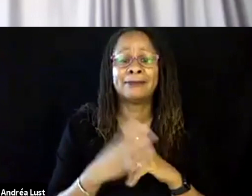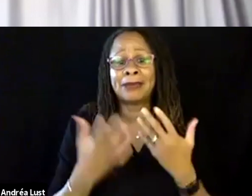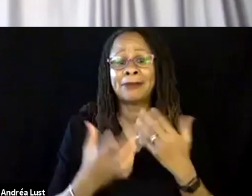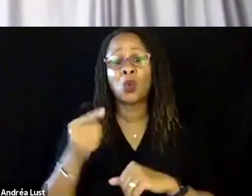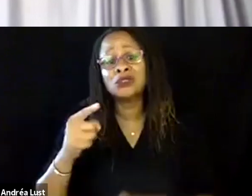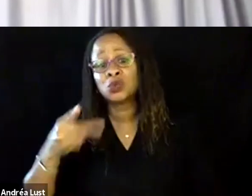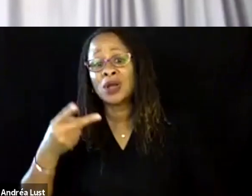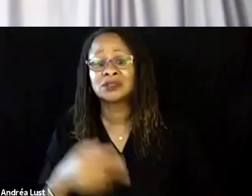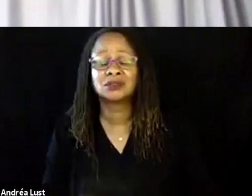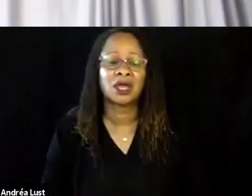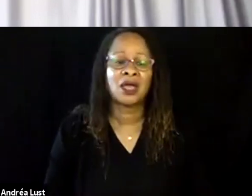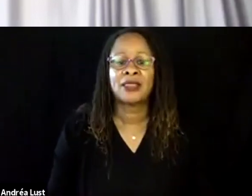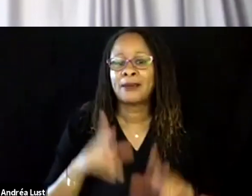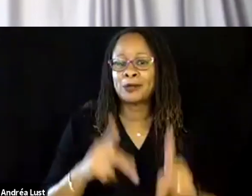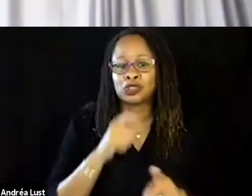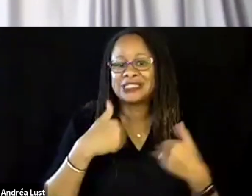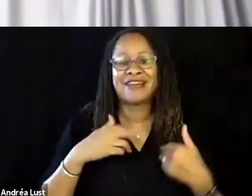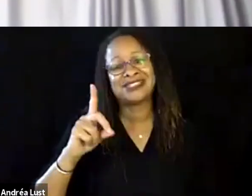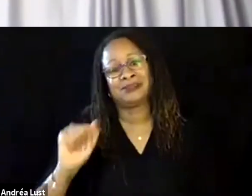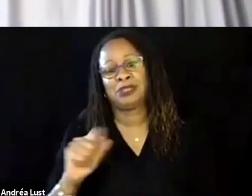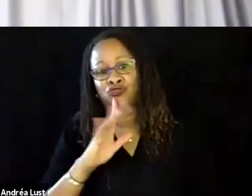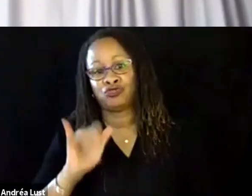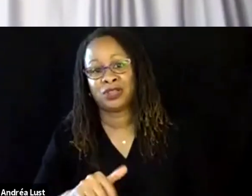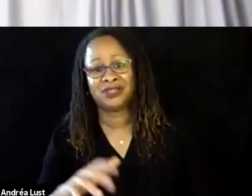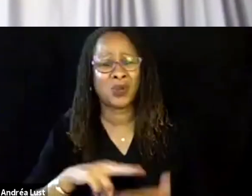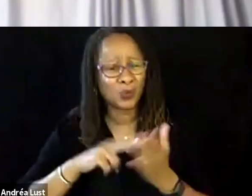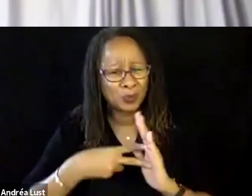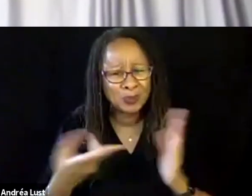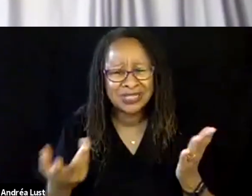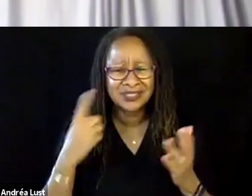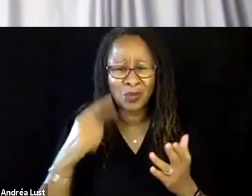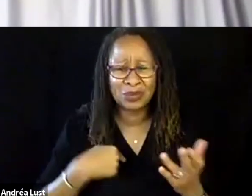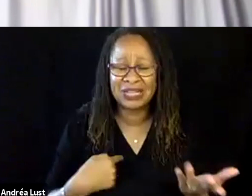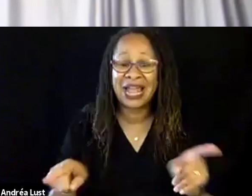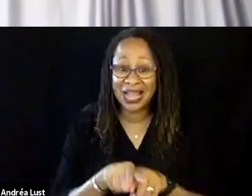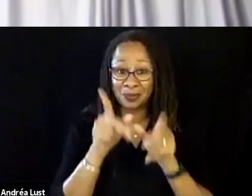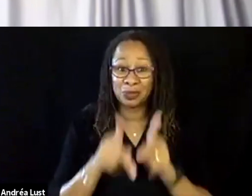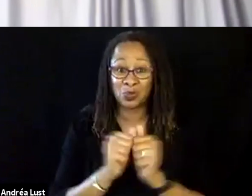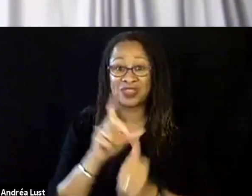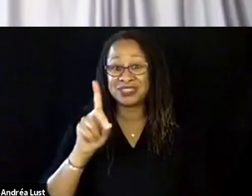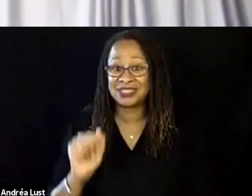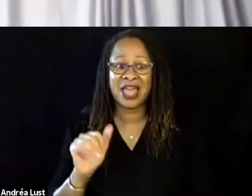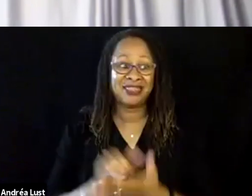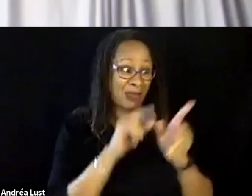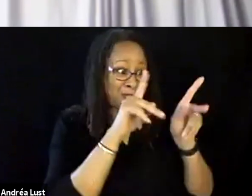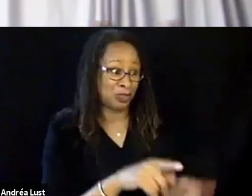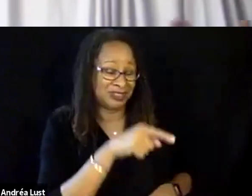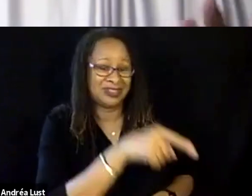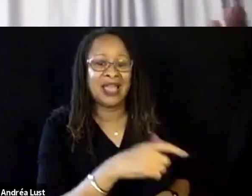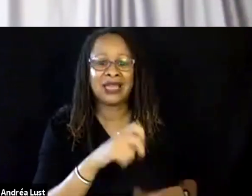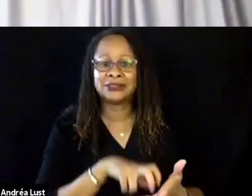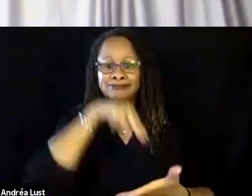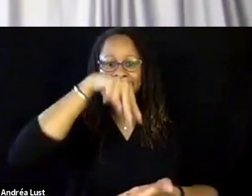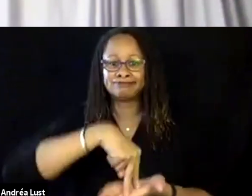twice, the person did not have a disability. So what does that do for me as a person living with a disability when that person is getting up and